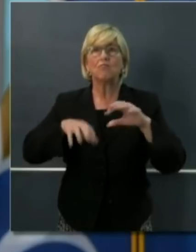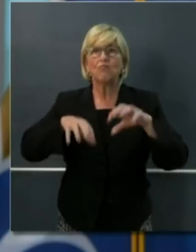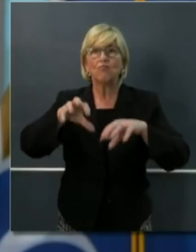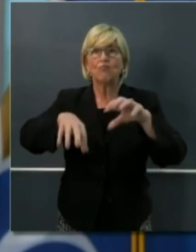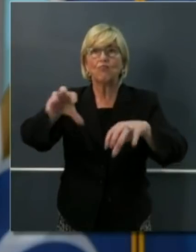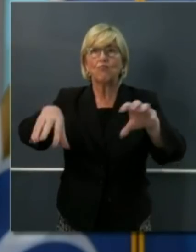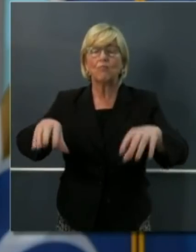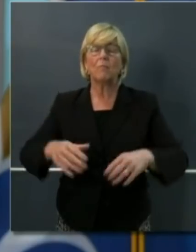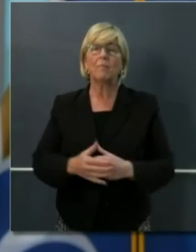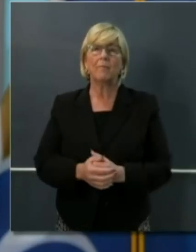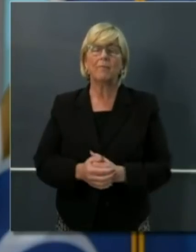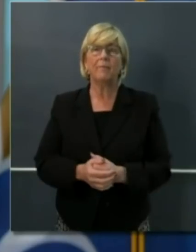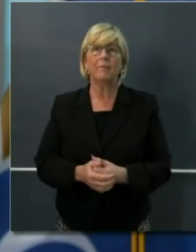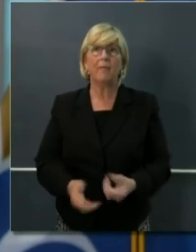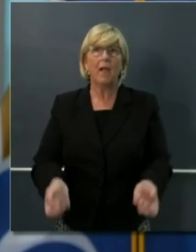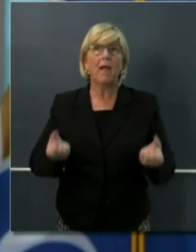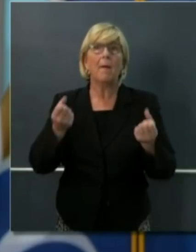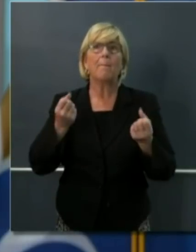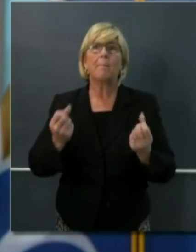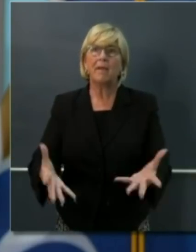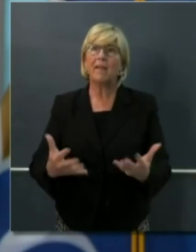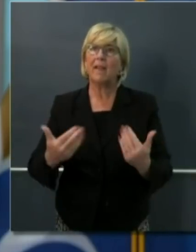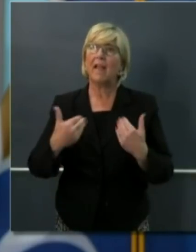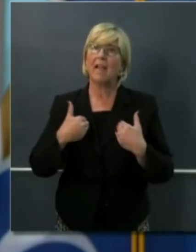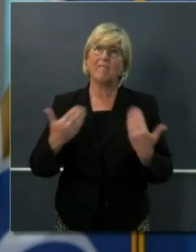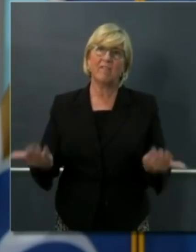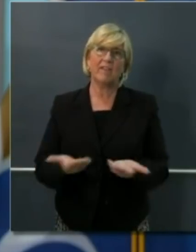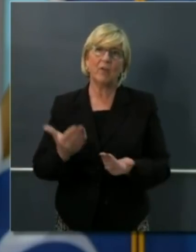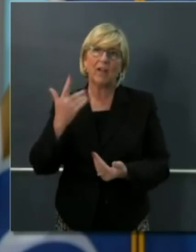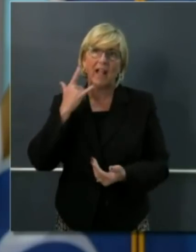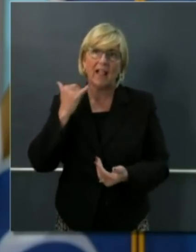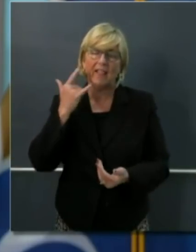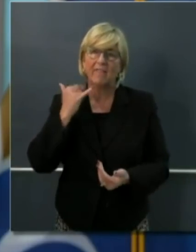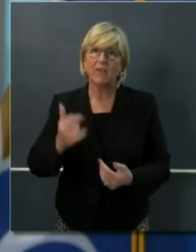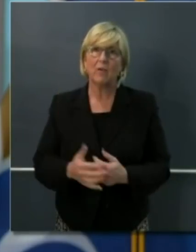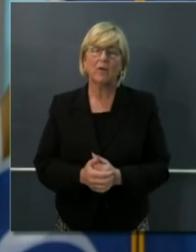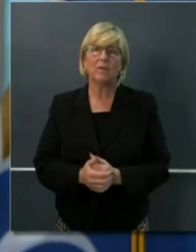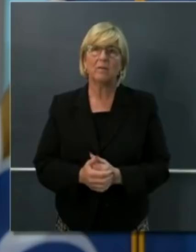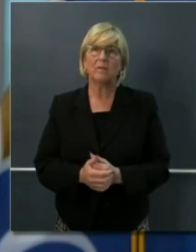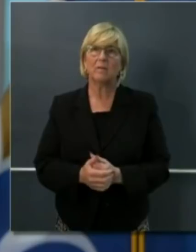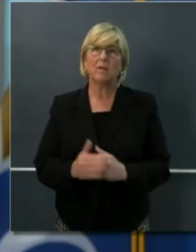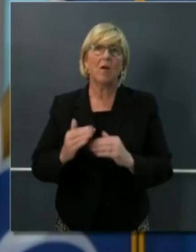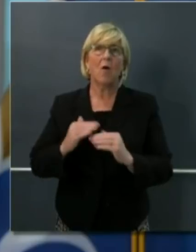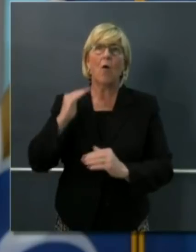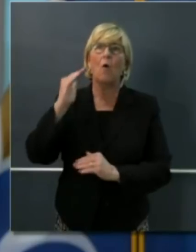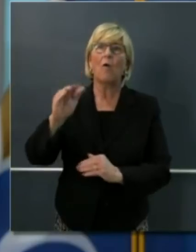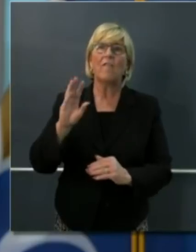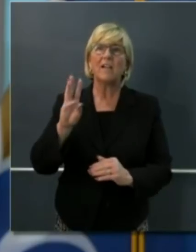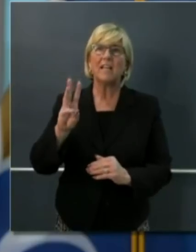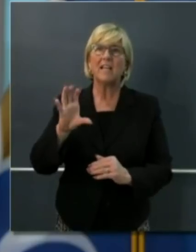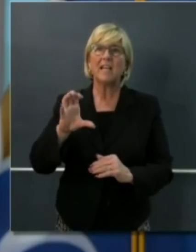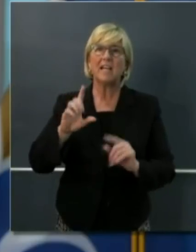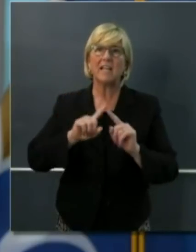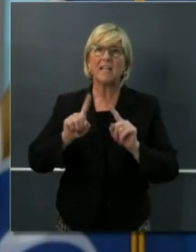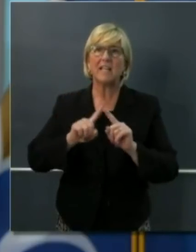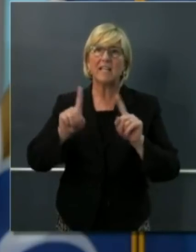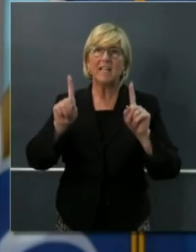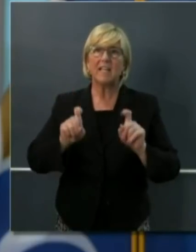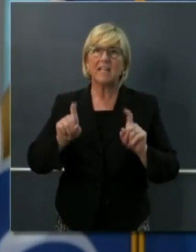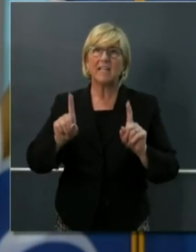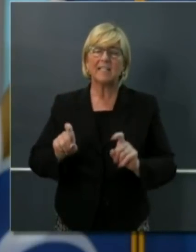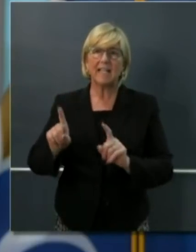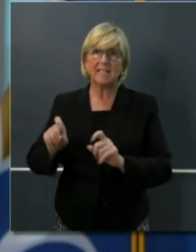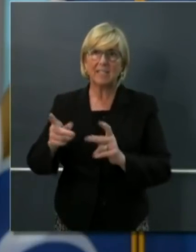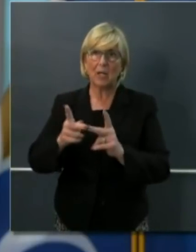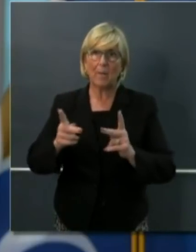are hundreds and hundreds of testing sites in the state of California, well in excess of 600. But there are